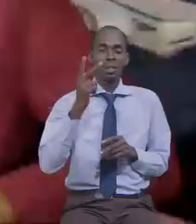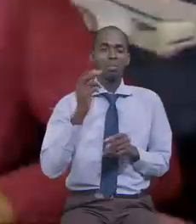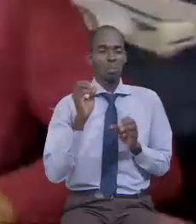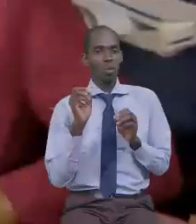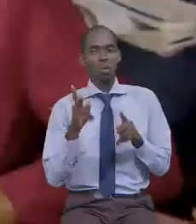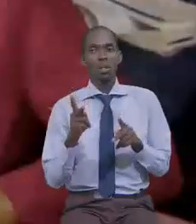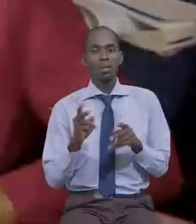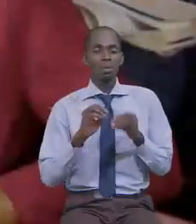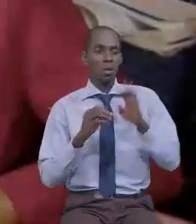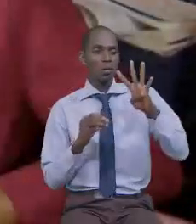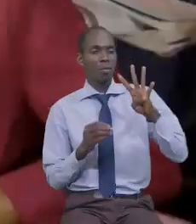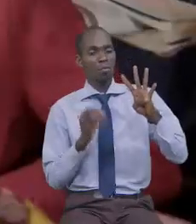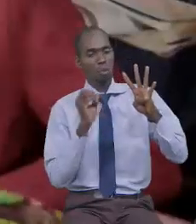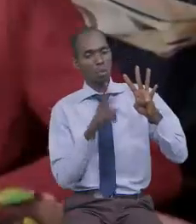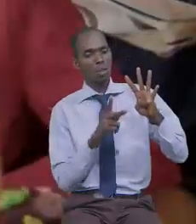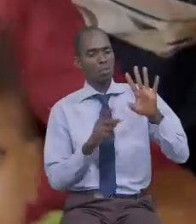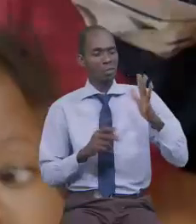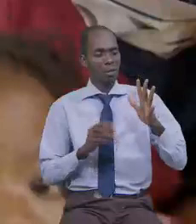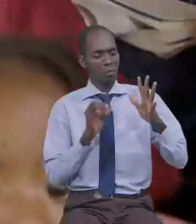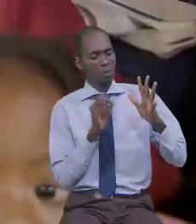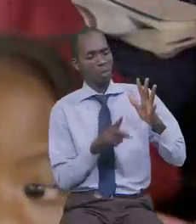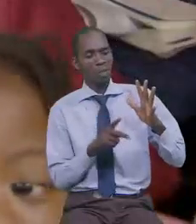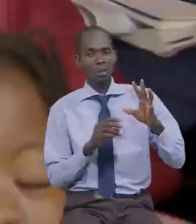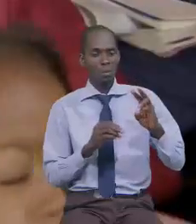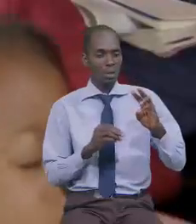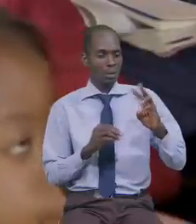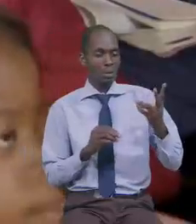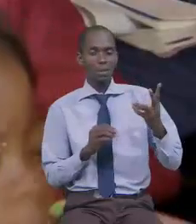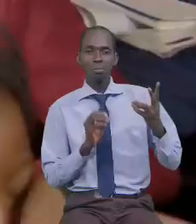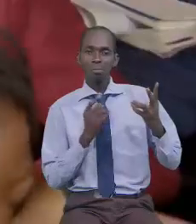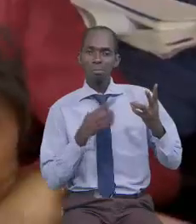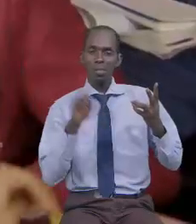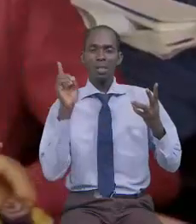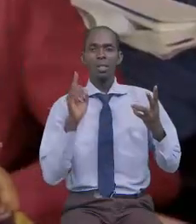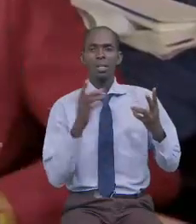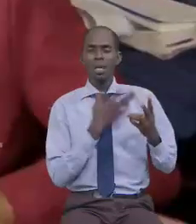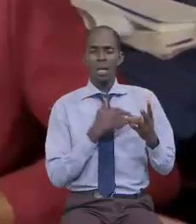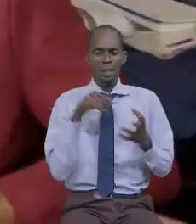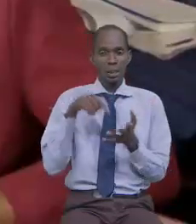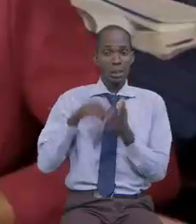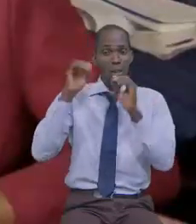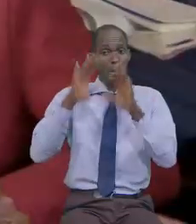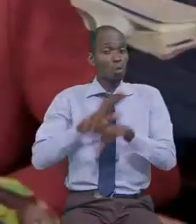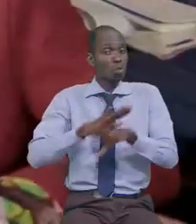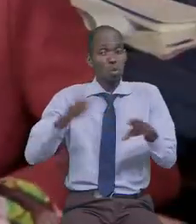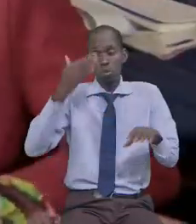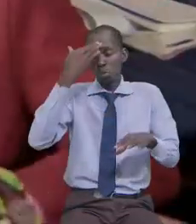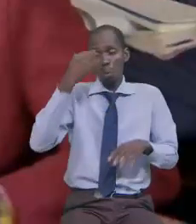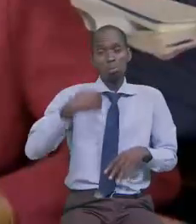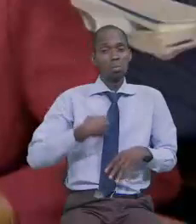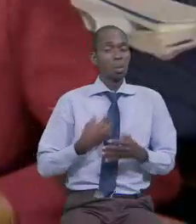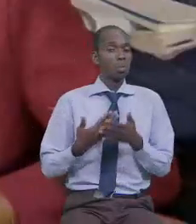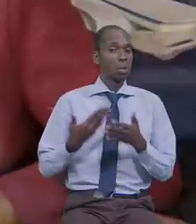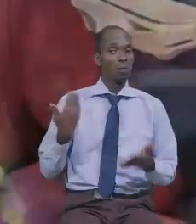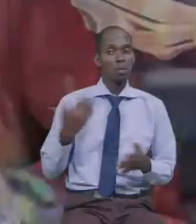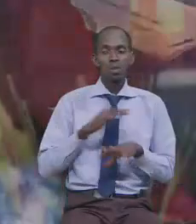number four, number five, number six, correct. And this teacher, he didn't know me. He didn't know that